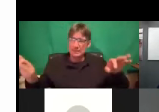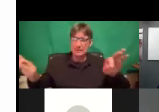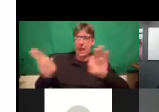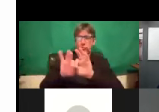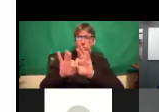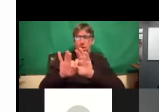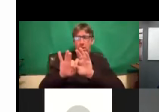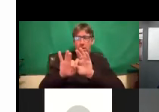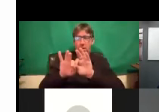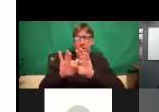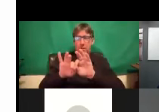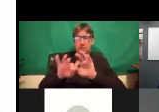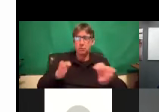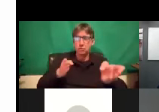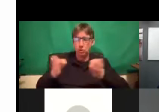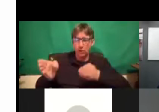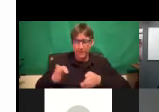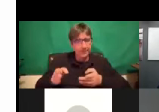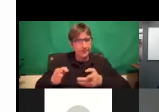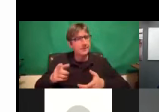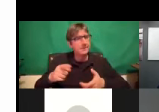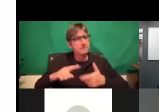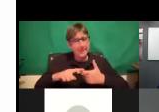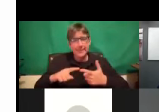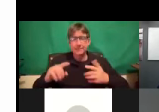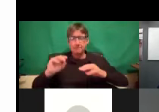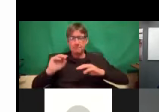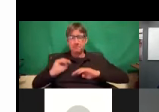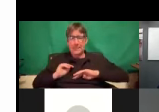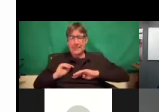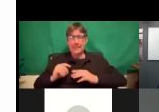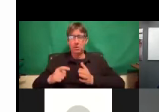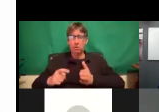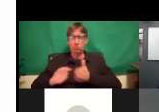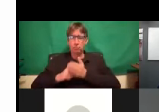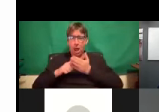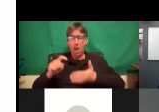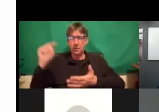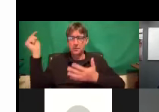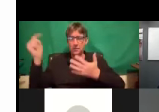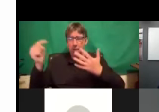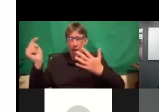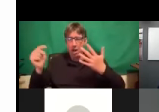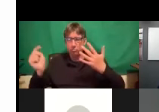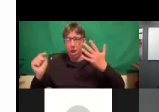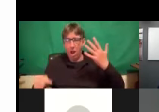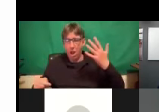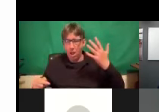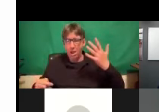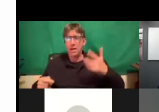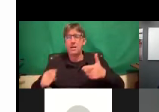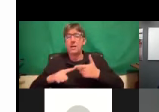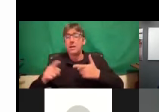critical, which meets one or more of 5 definitions based on analysis on communities of